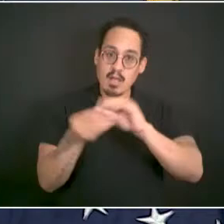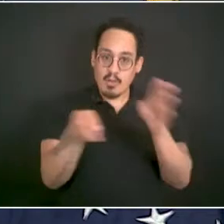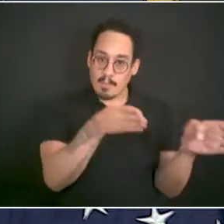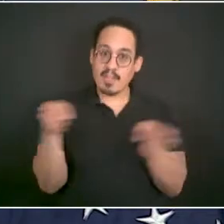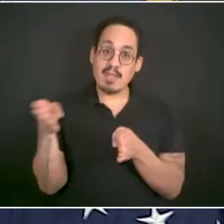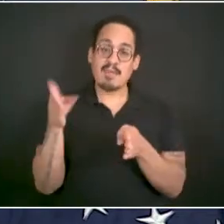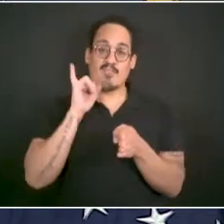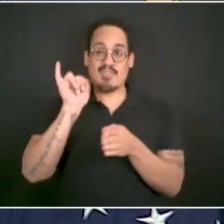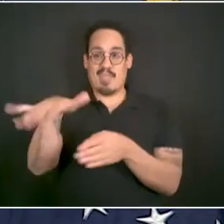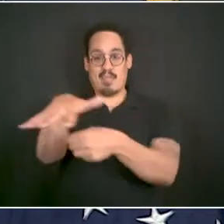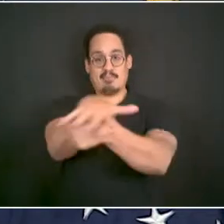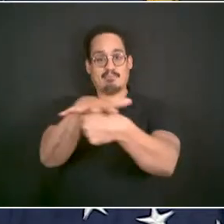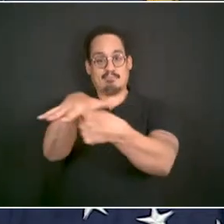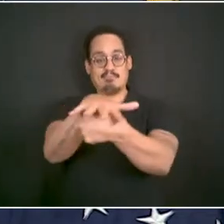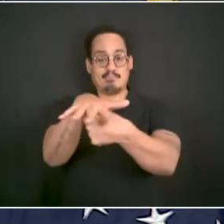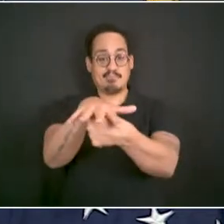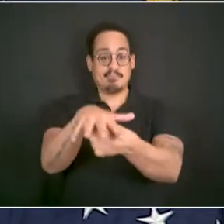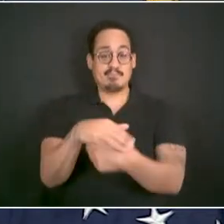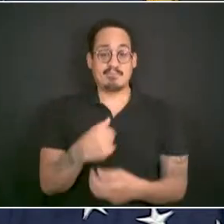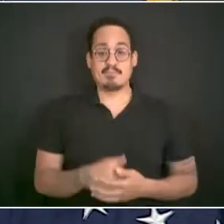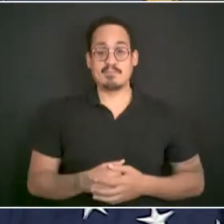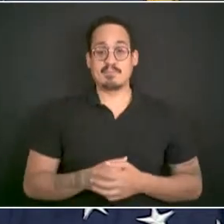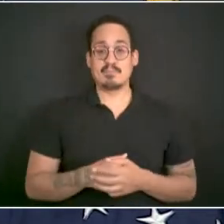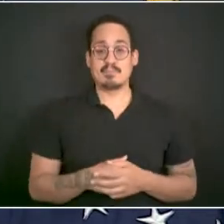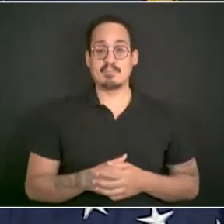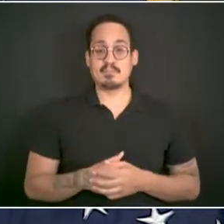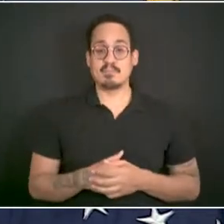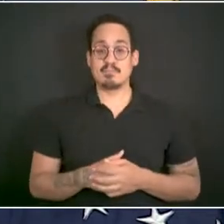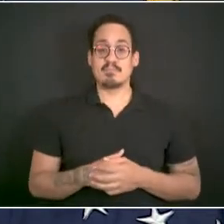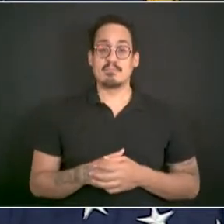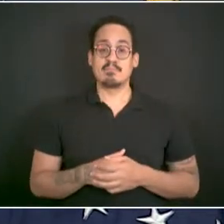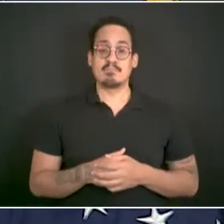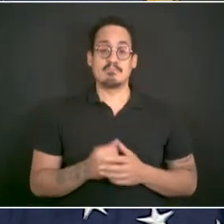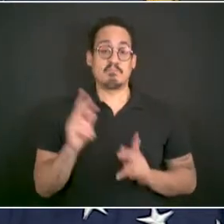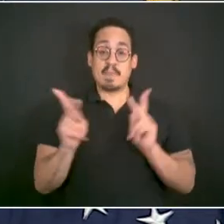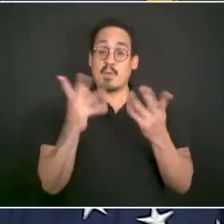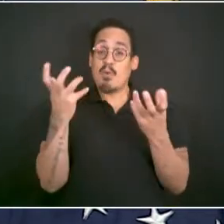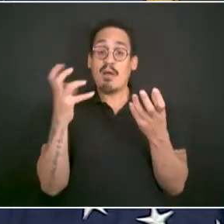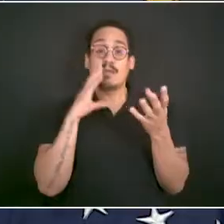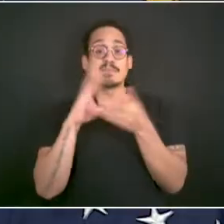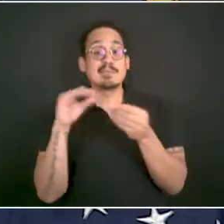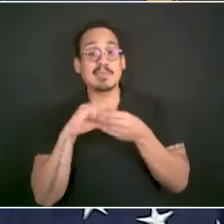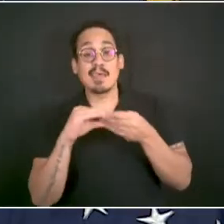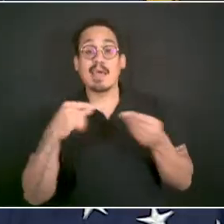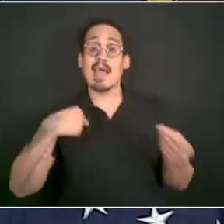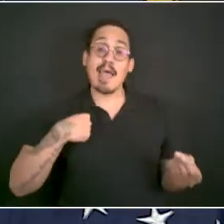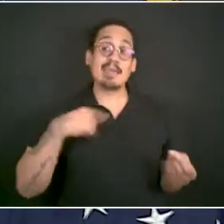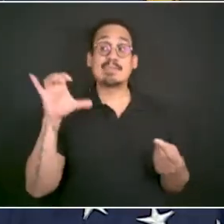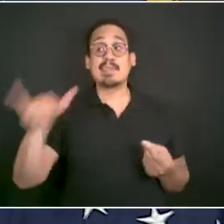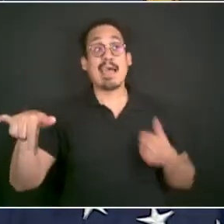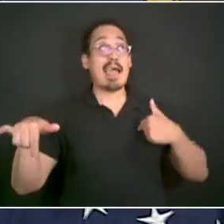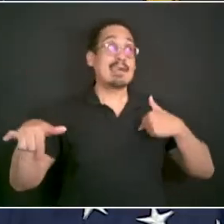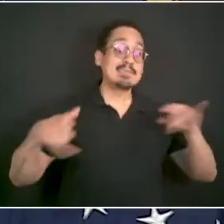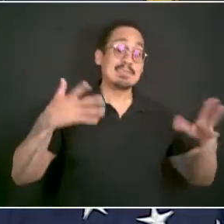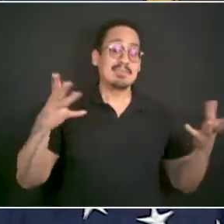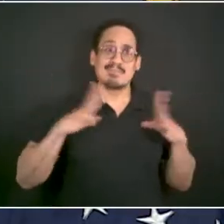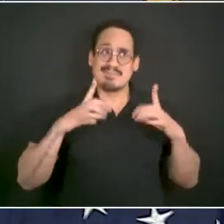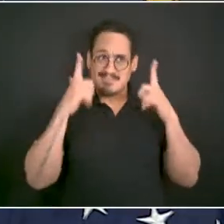location. And so if people want to say that, I did it, I don't